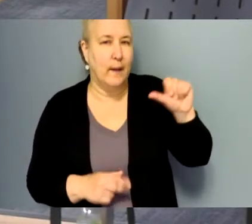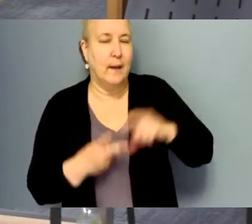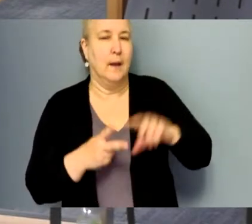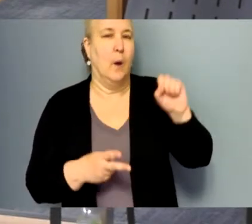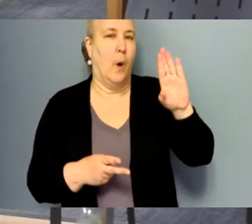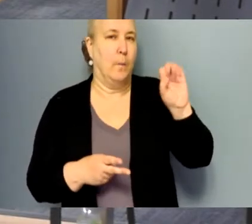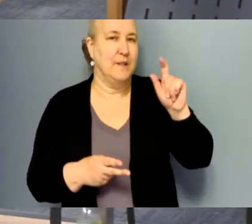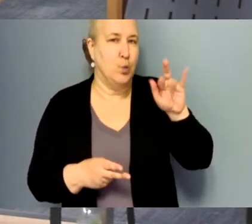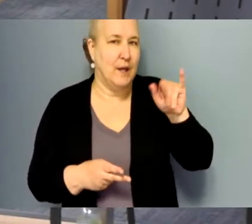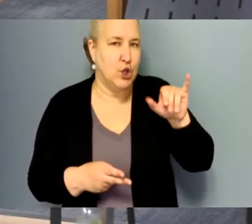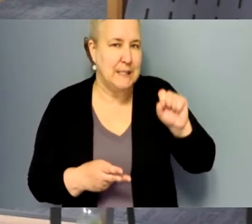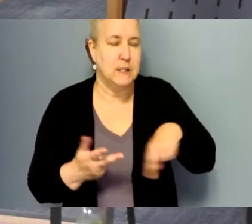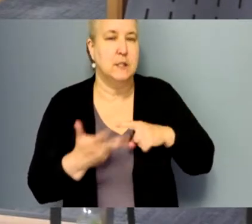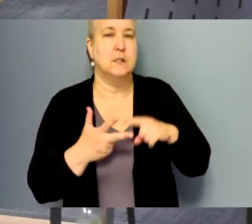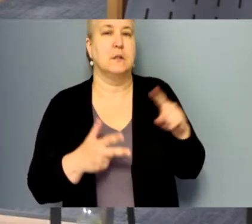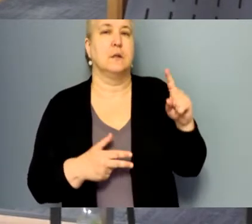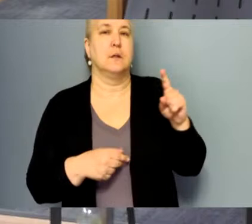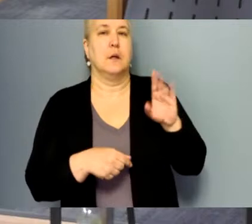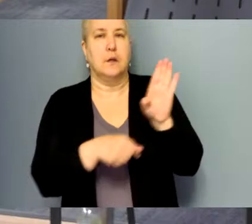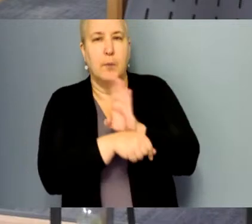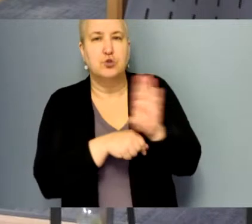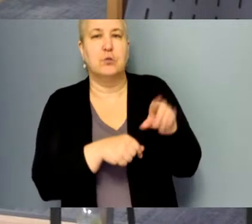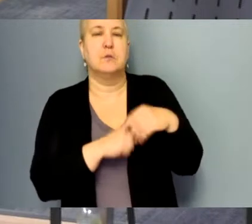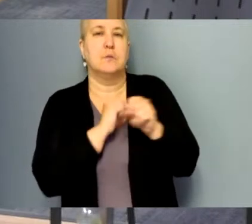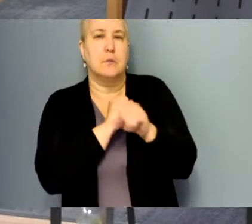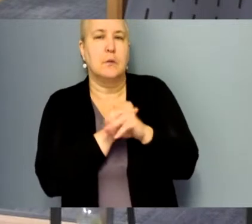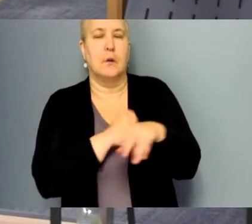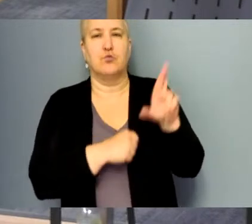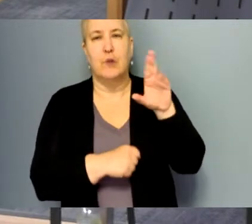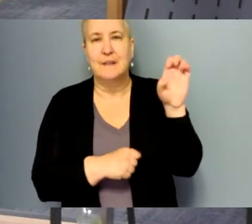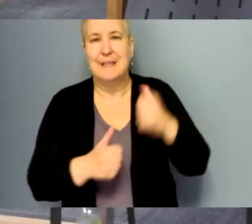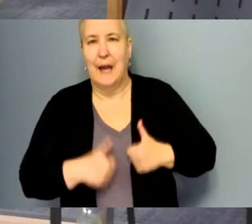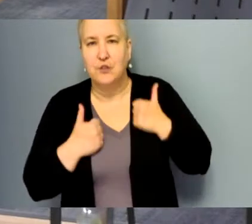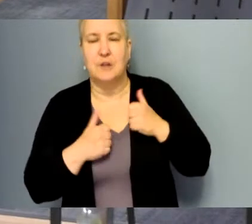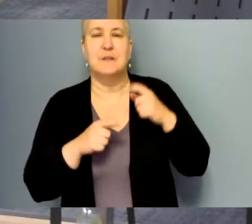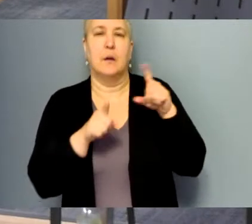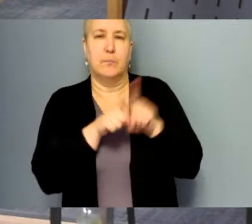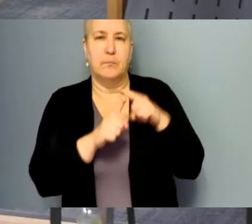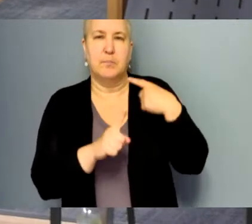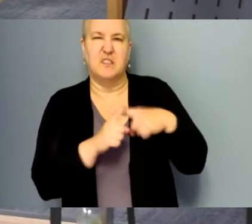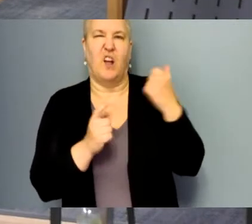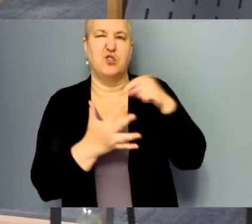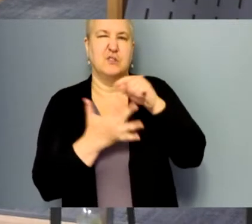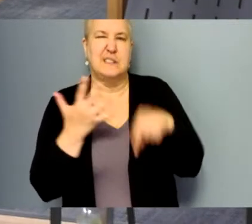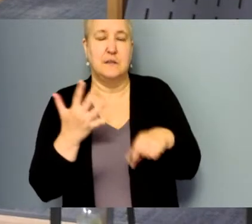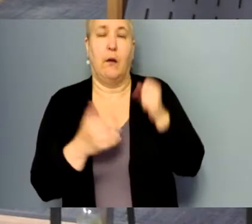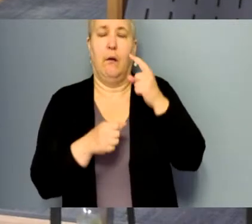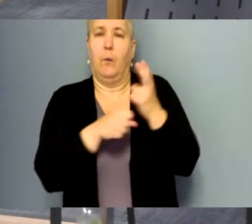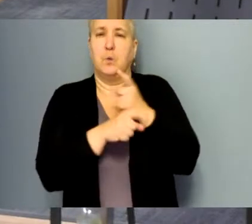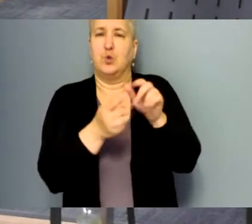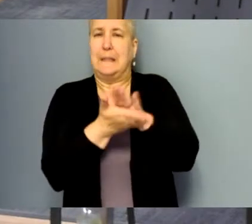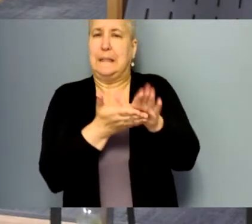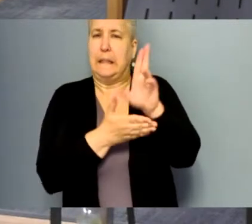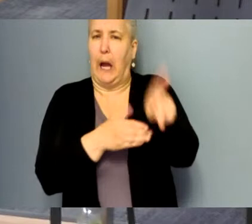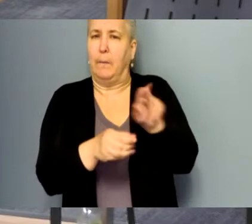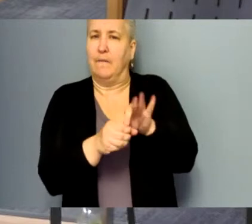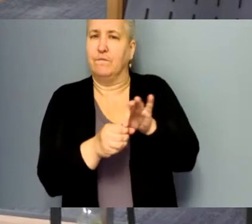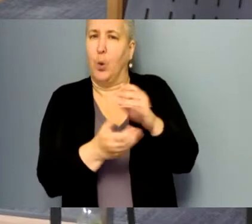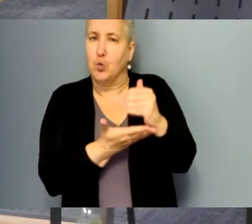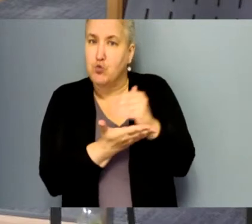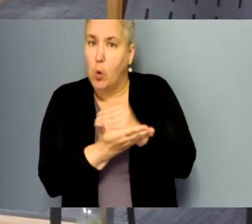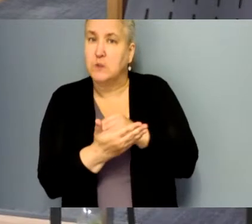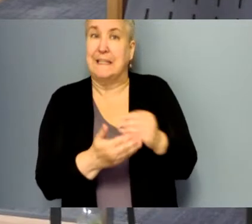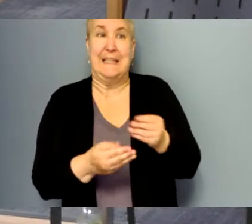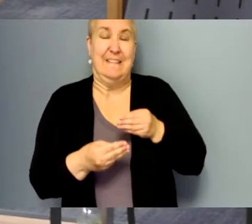obituaries, commercials, real estate addresses, as well as others. It is used to clean up voter rolls in an efficient